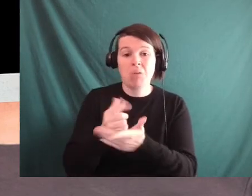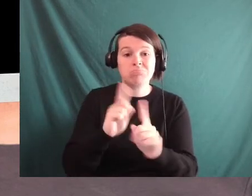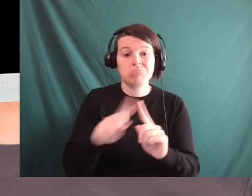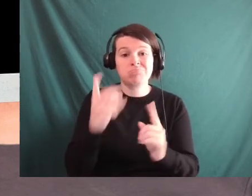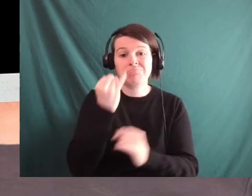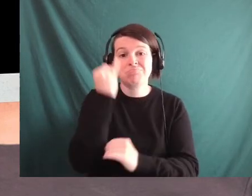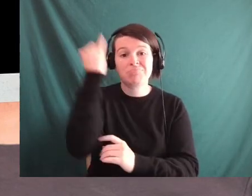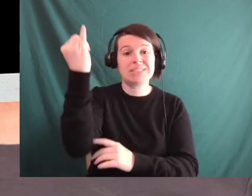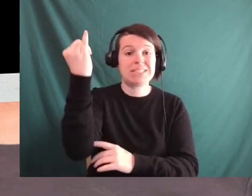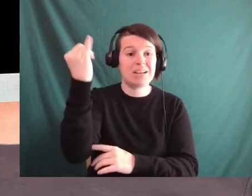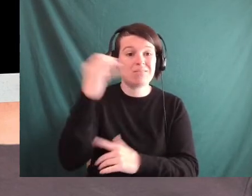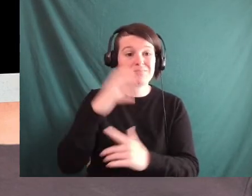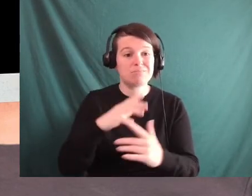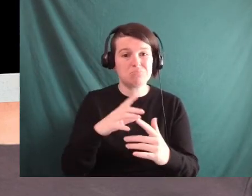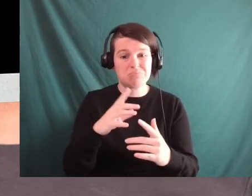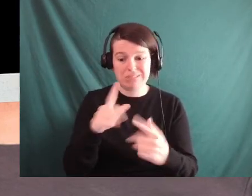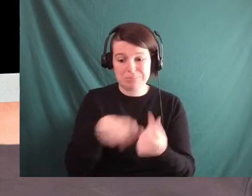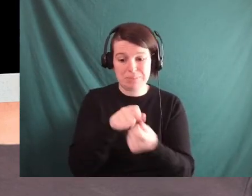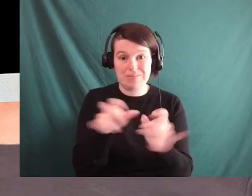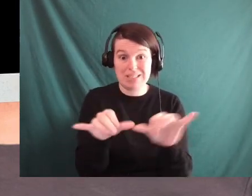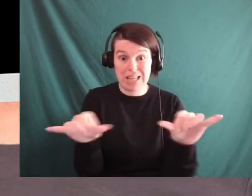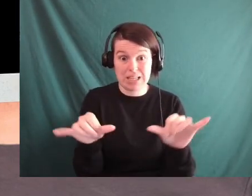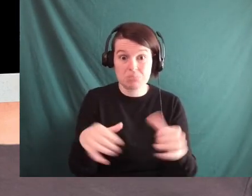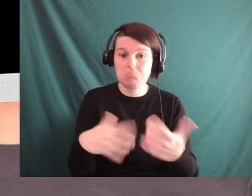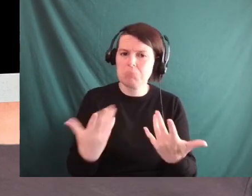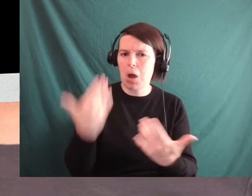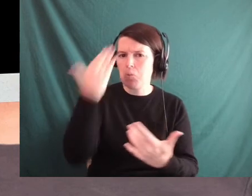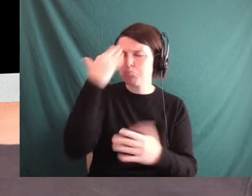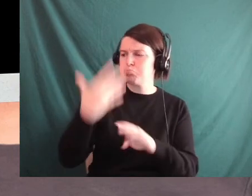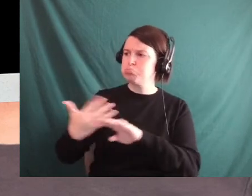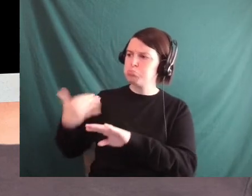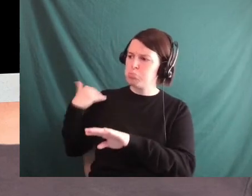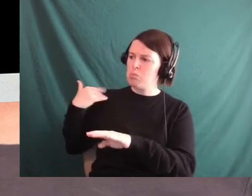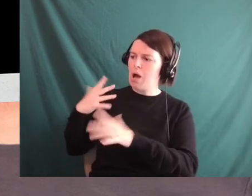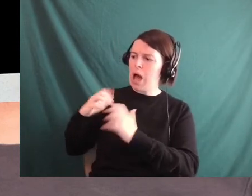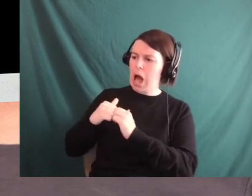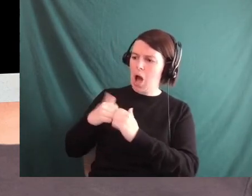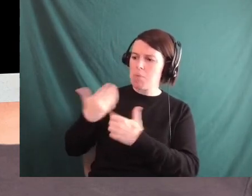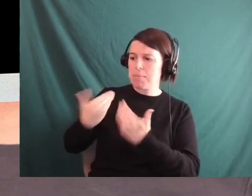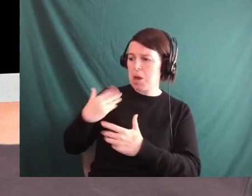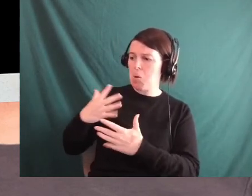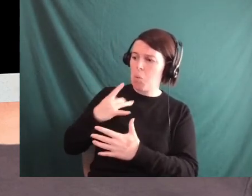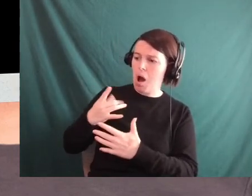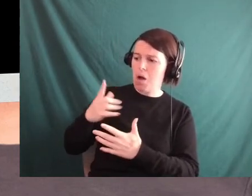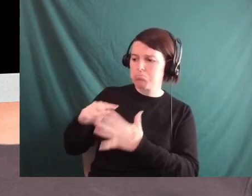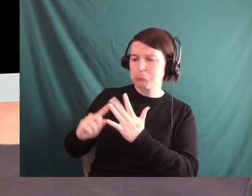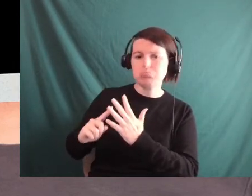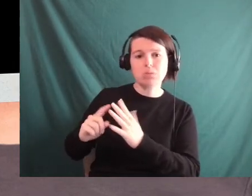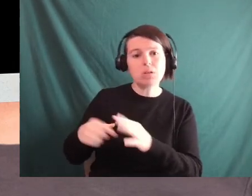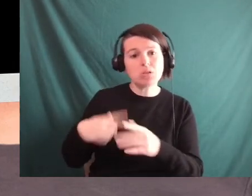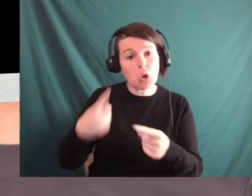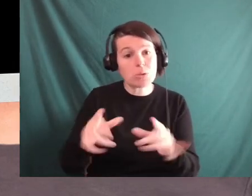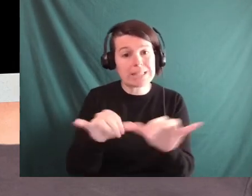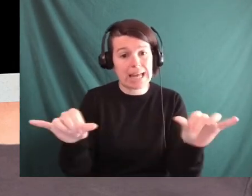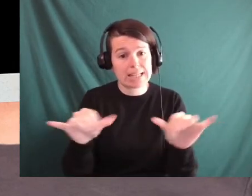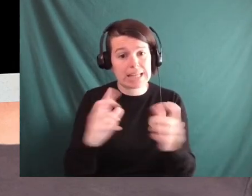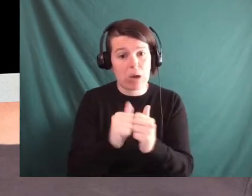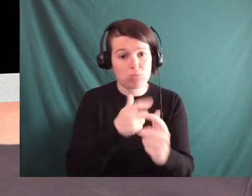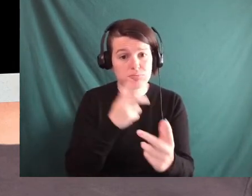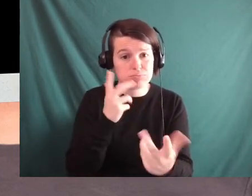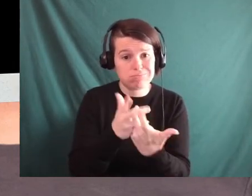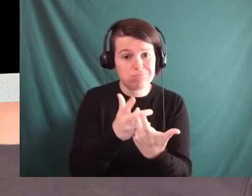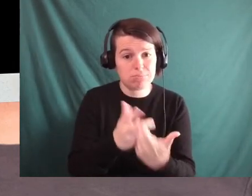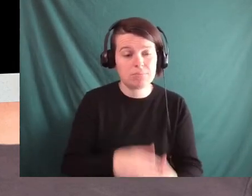of, what size you should be now that you have a little bit more information about what kind of binder you might want. So sizing is super